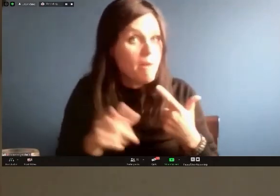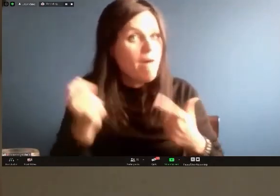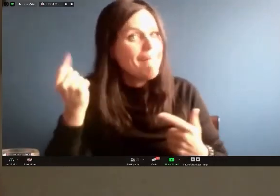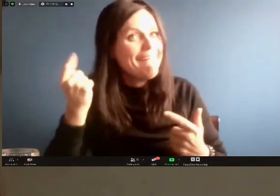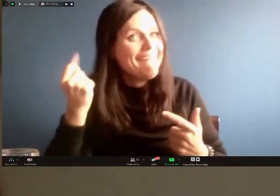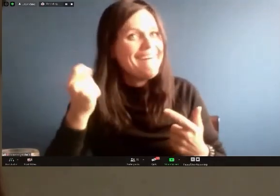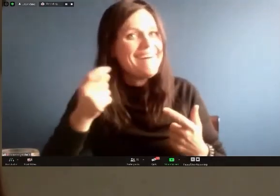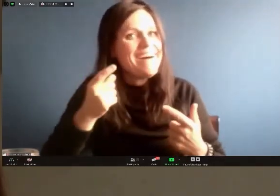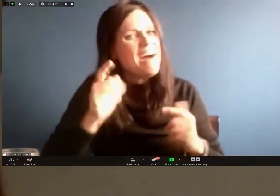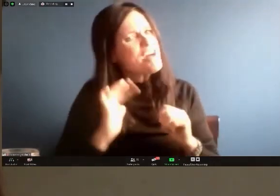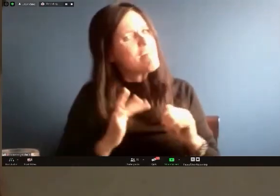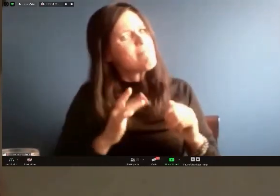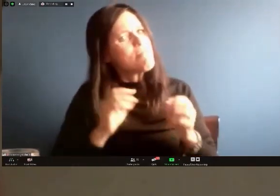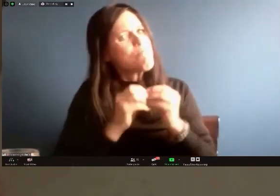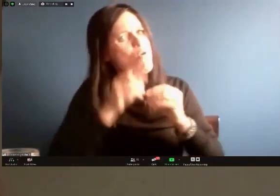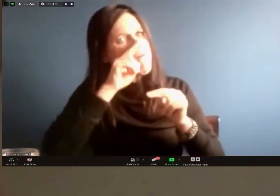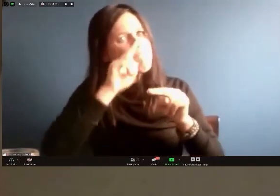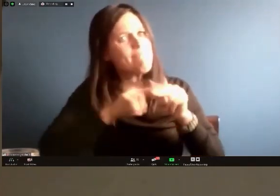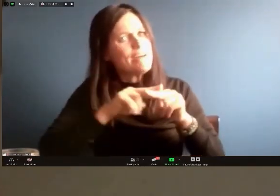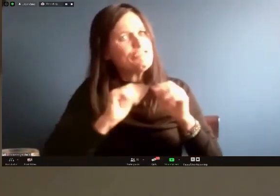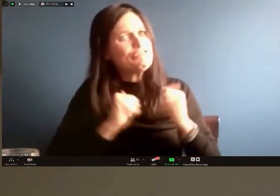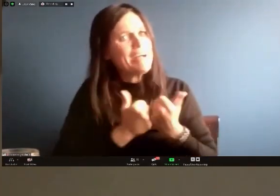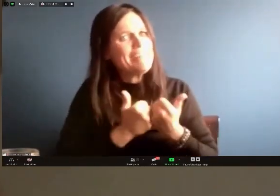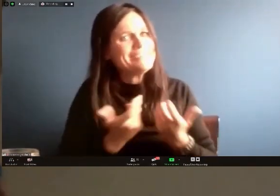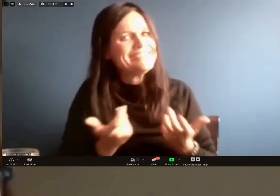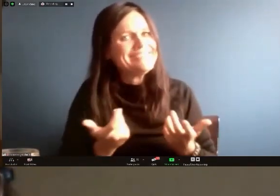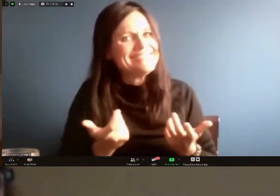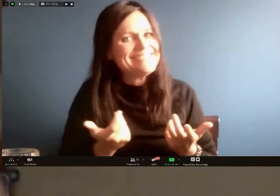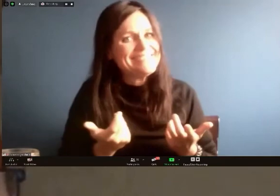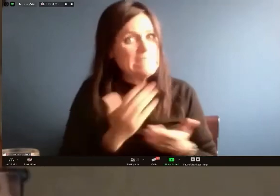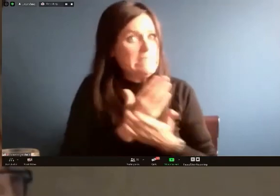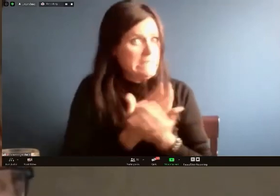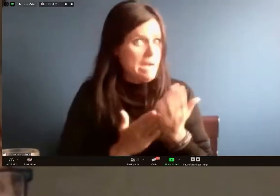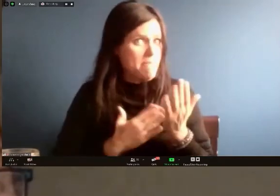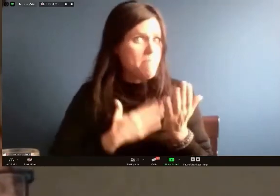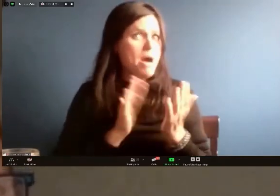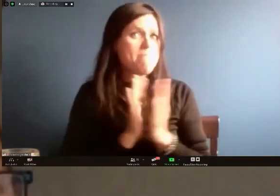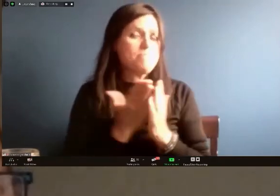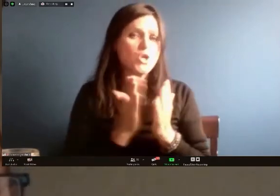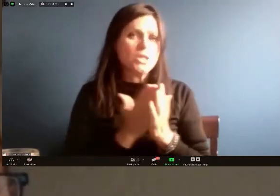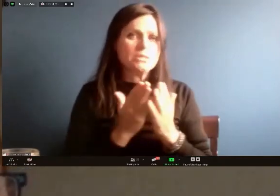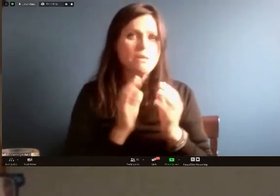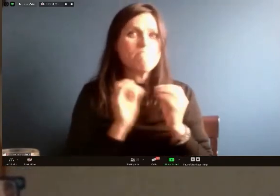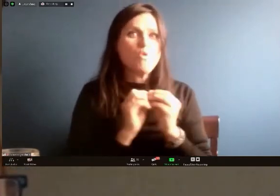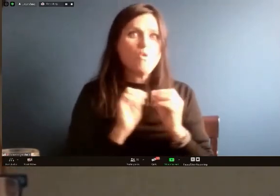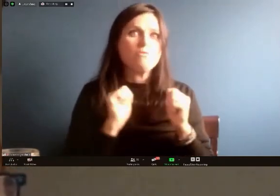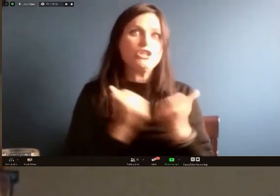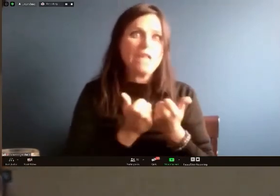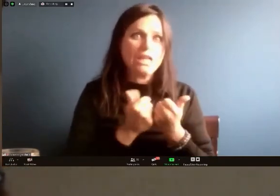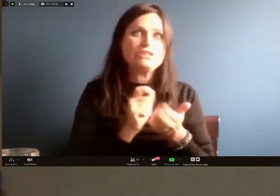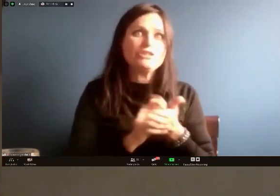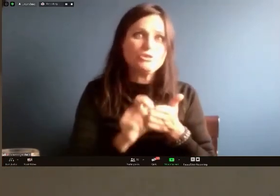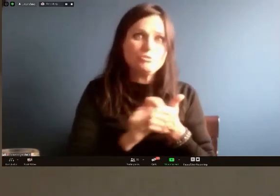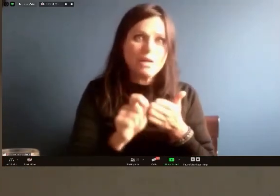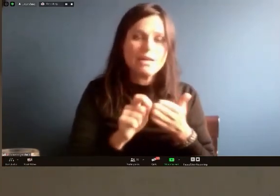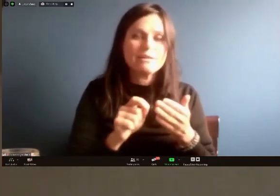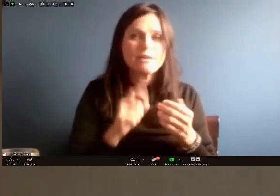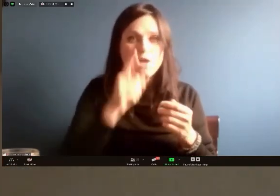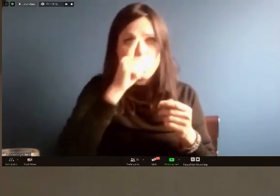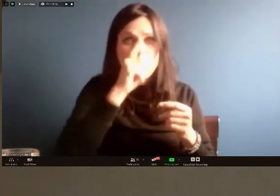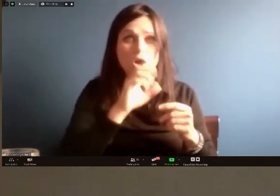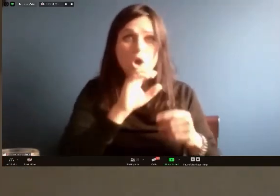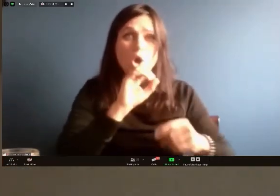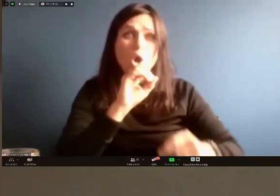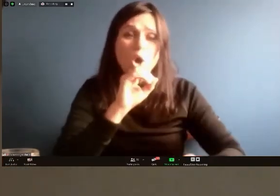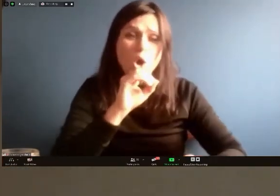fun challenge, I suppose, in some ways. Some of my books have been much more challenging to write. Optimists Die First was one of them where,